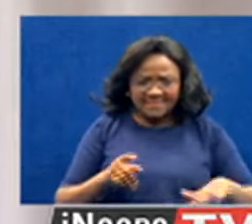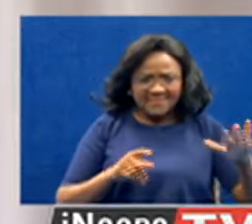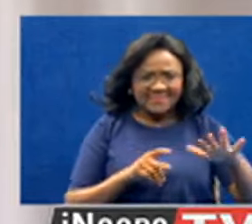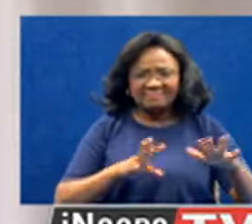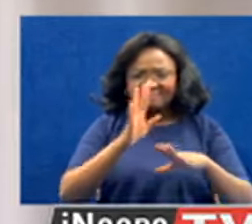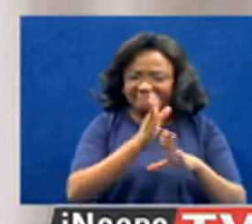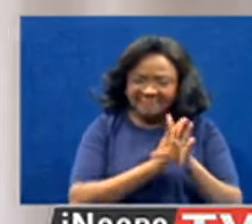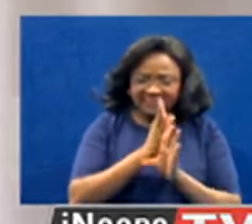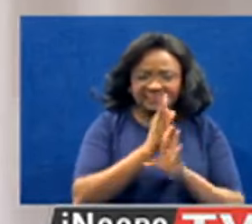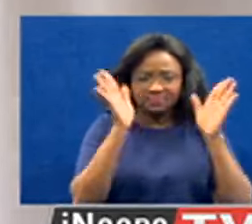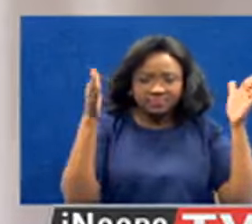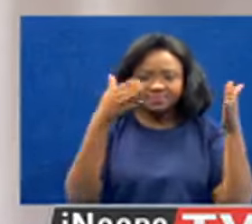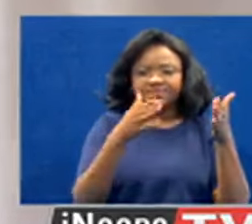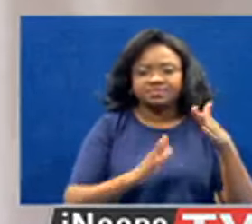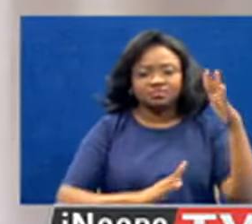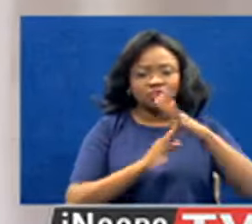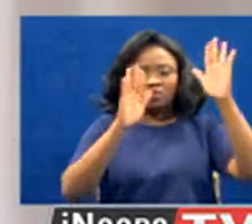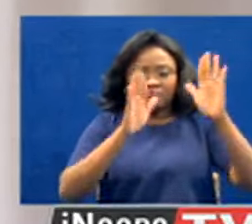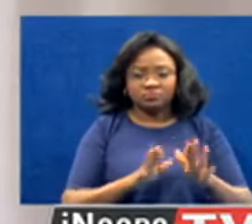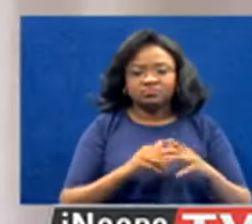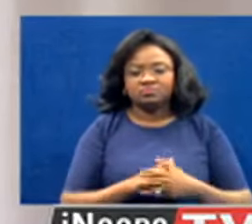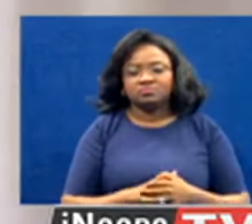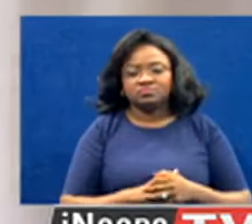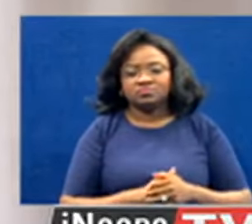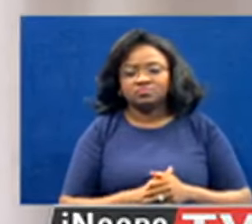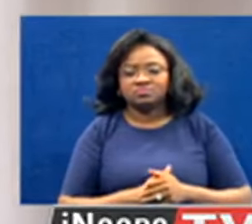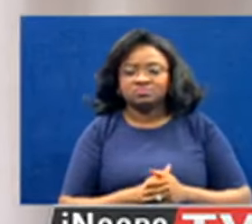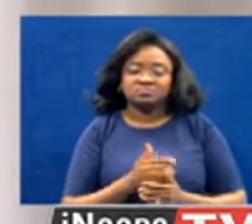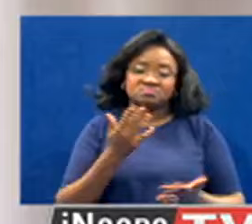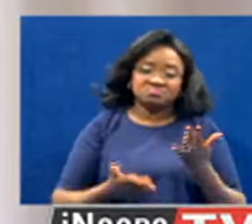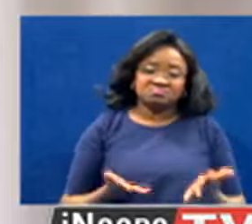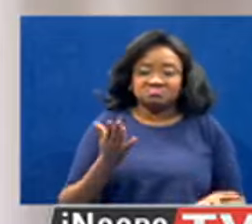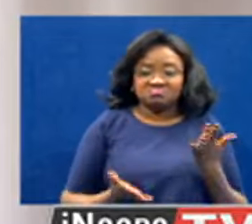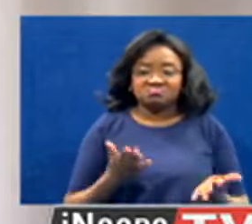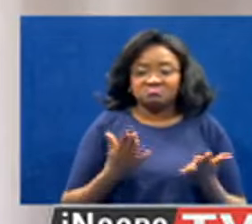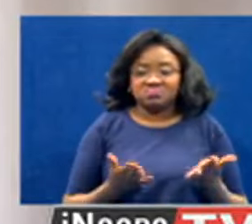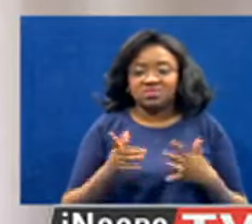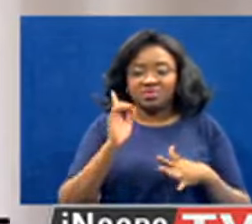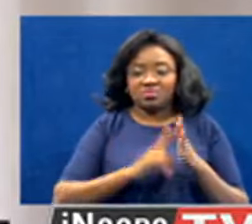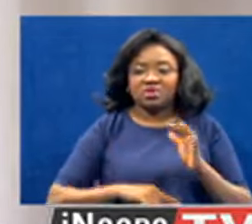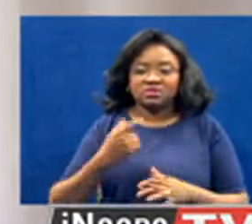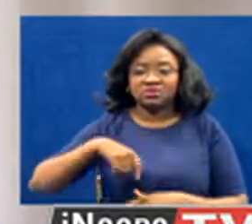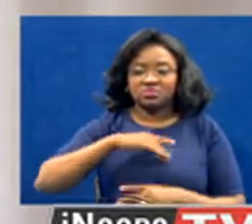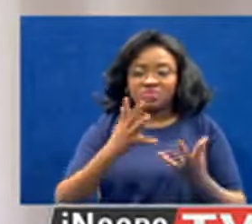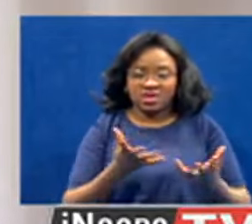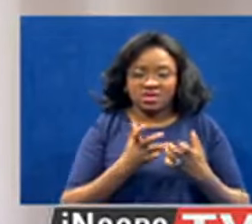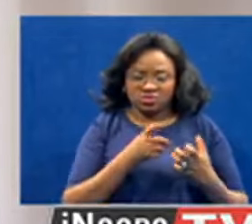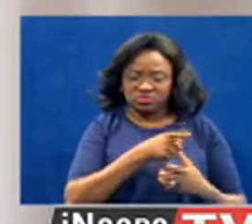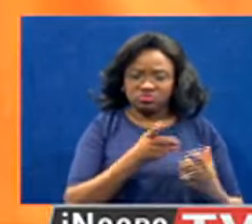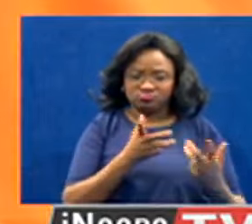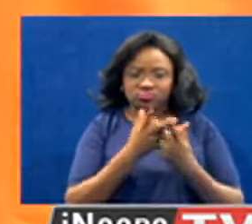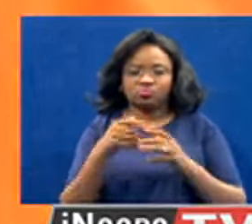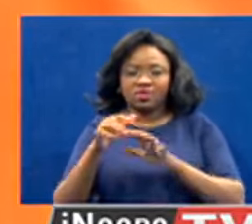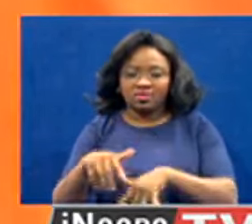key other than the education. Maybe what could match it is